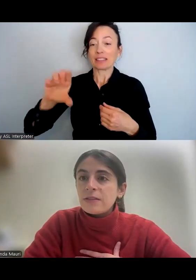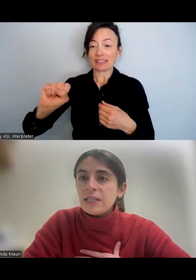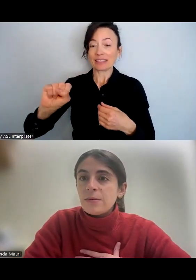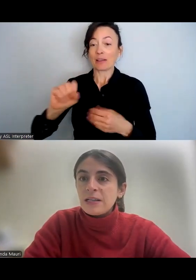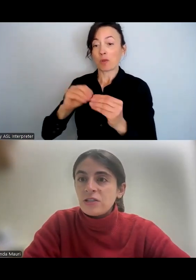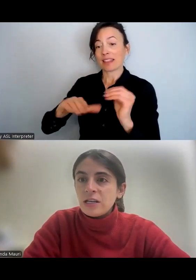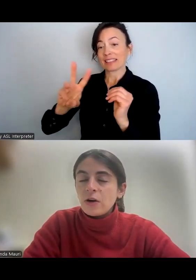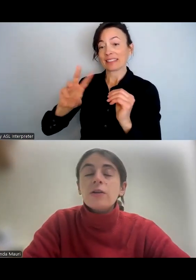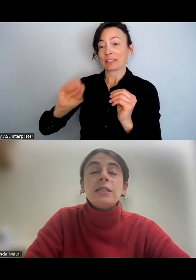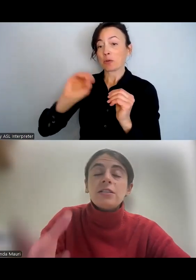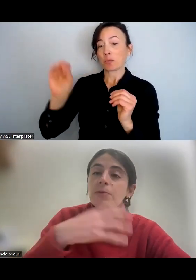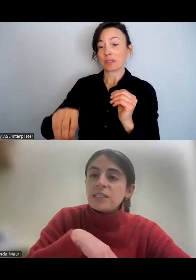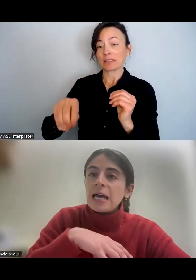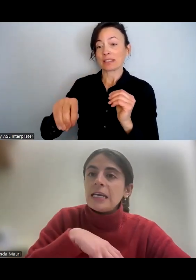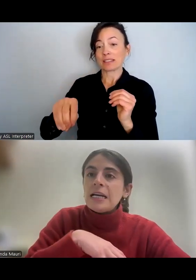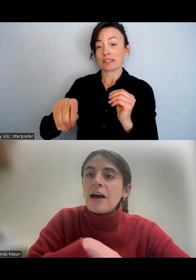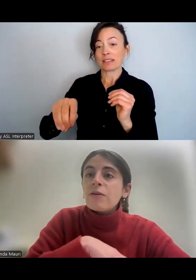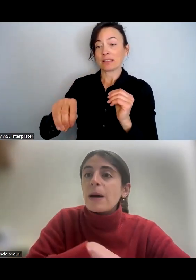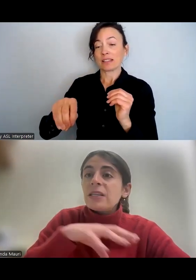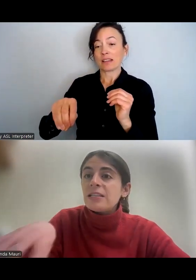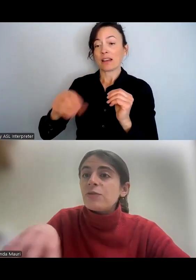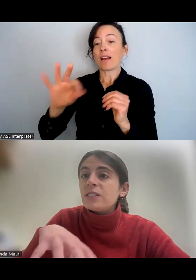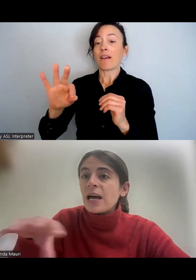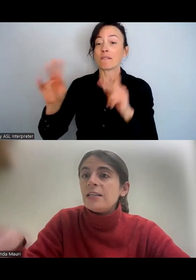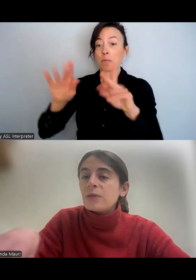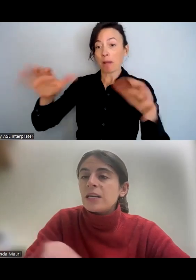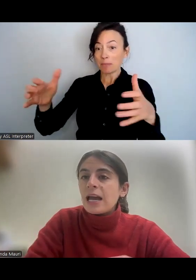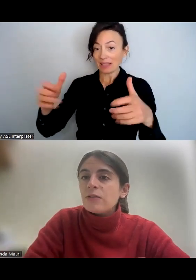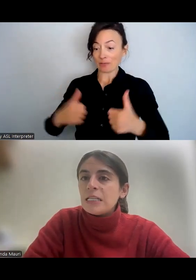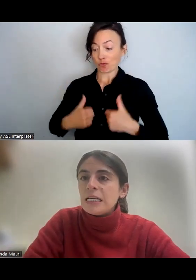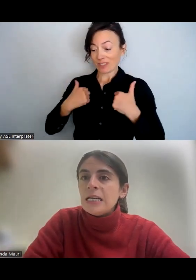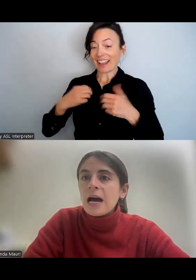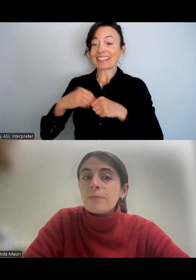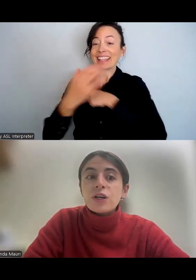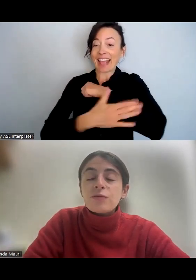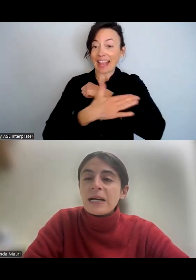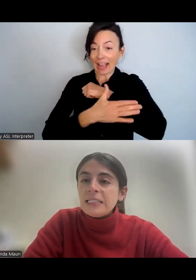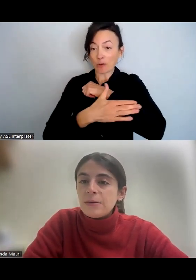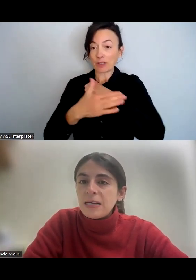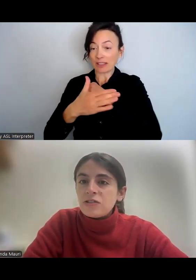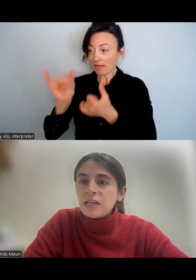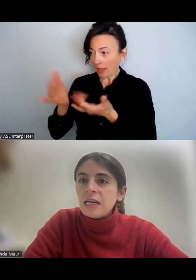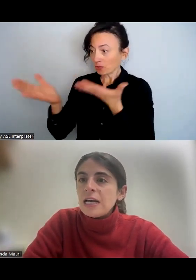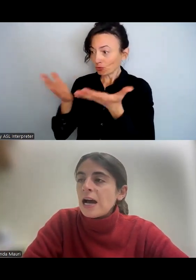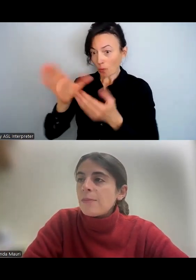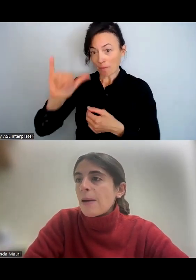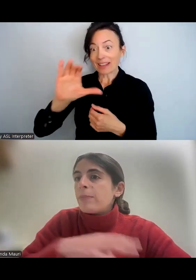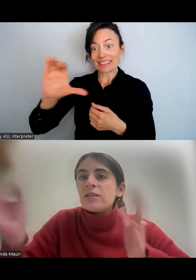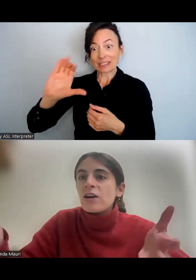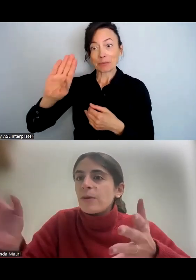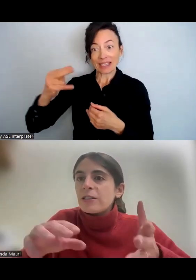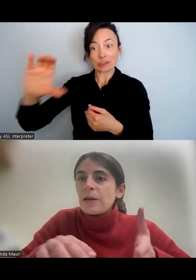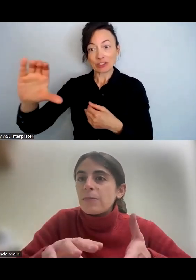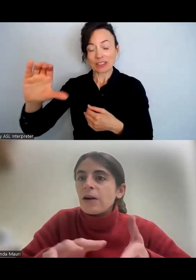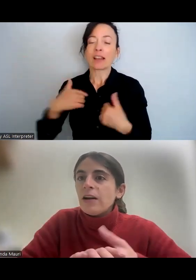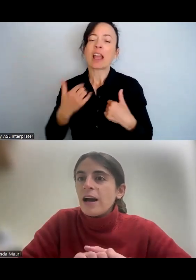60% of CCBHC, or 60% of the population resides within a county served by CCBHC. I'm happy to